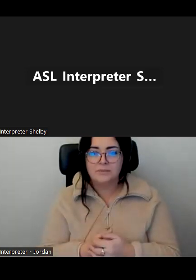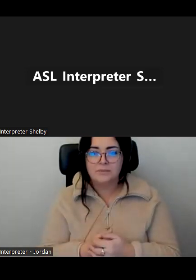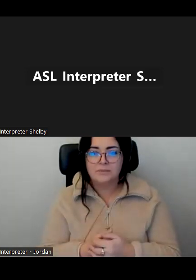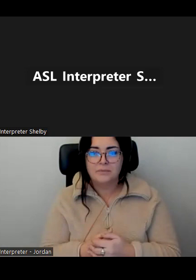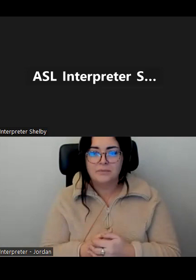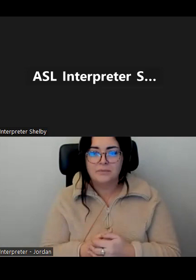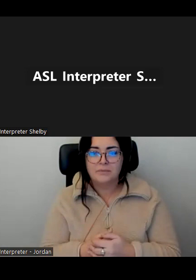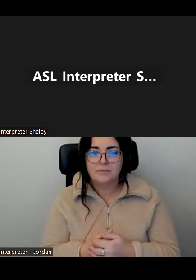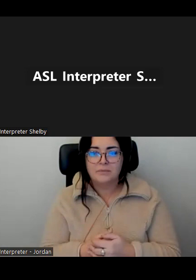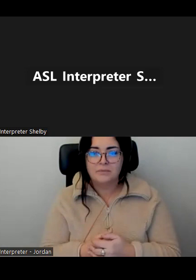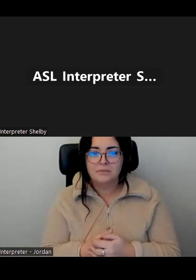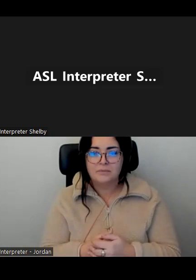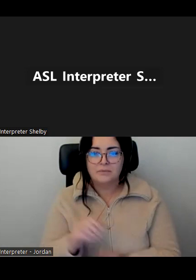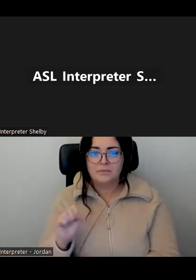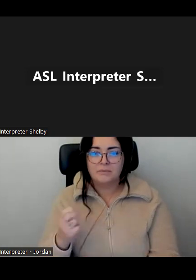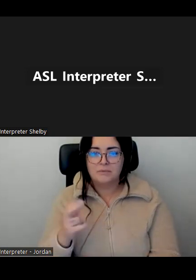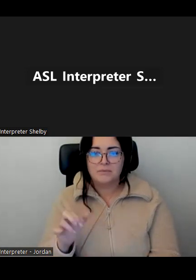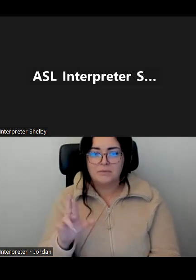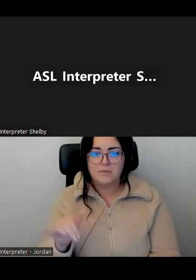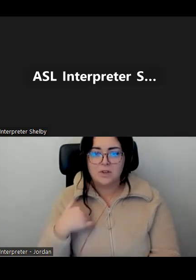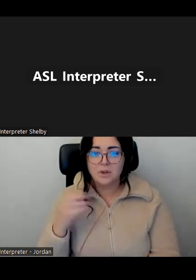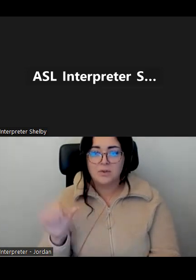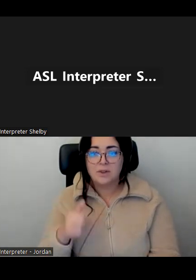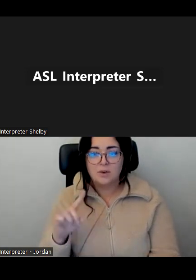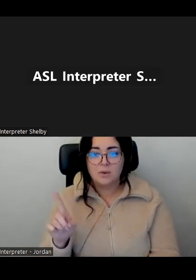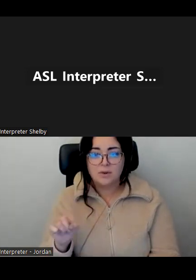Sherry, do you have another question ready?